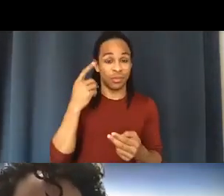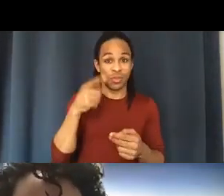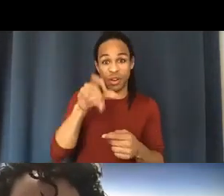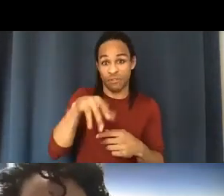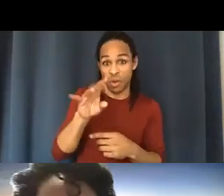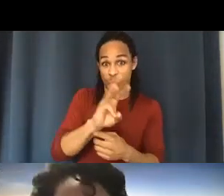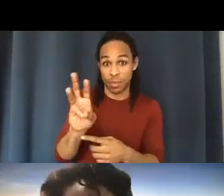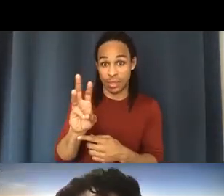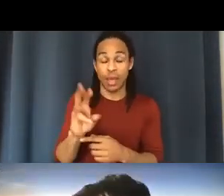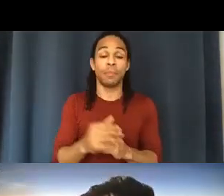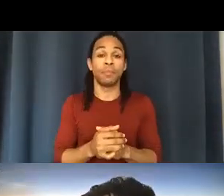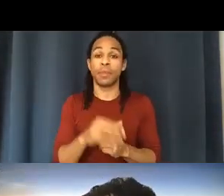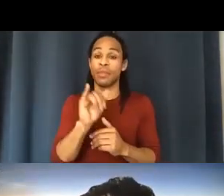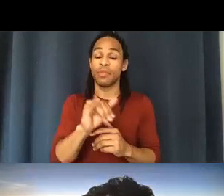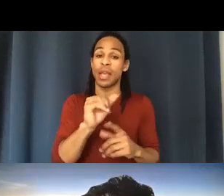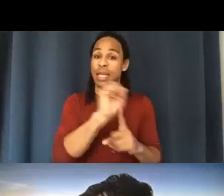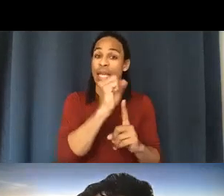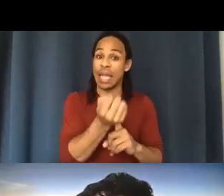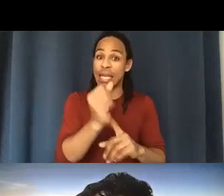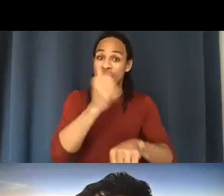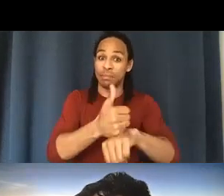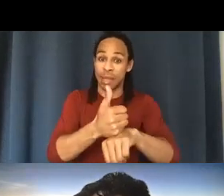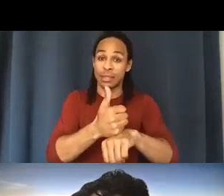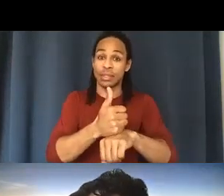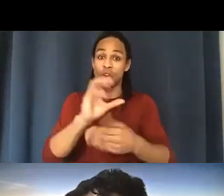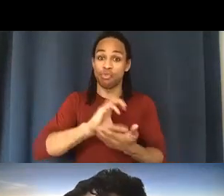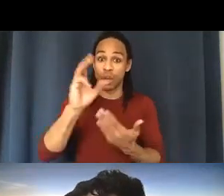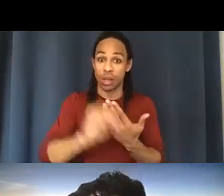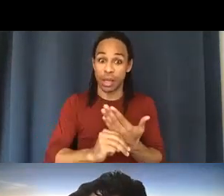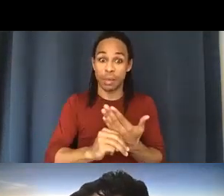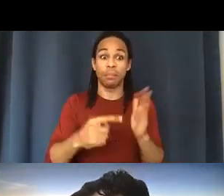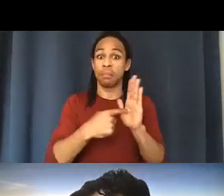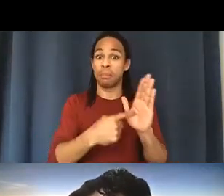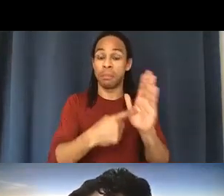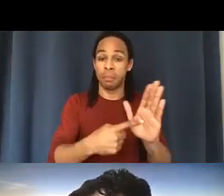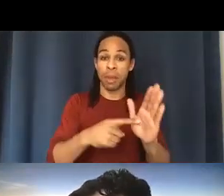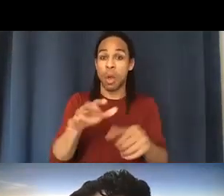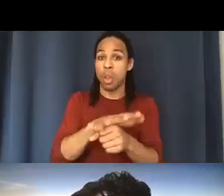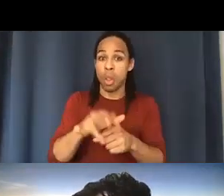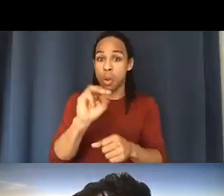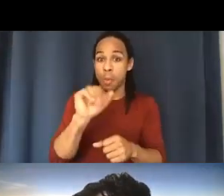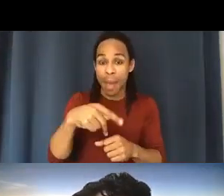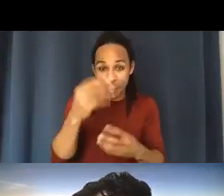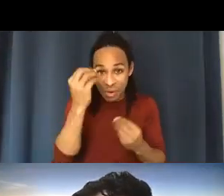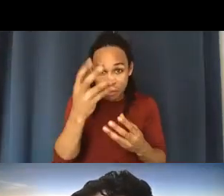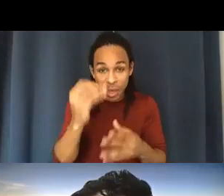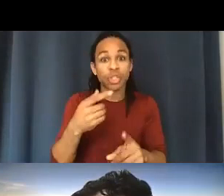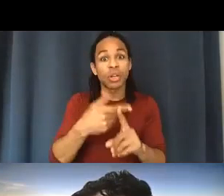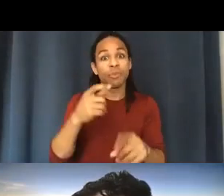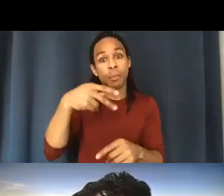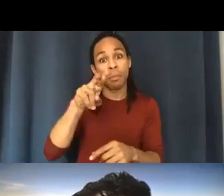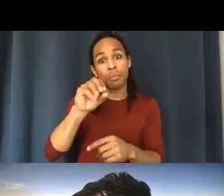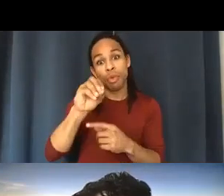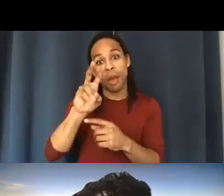case-based lecture curriculum featuring local map data in Providence, Rhode Island of different social determinants of health and health